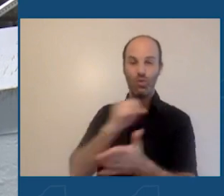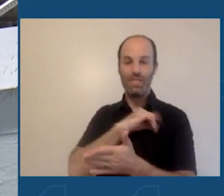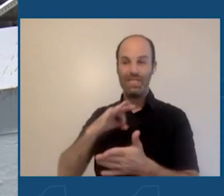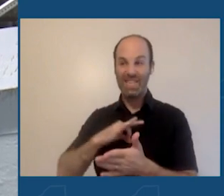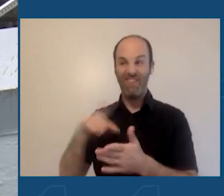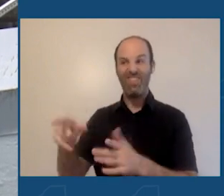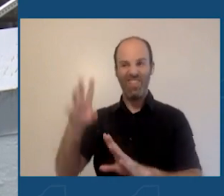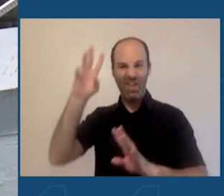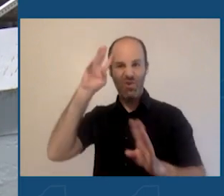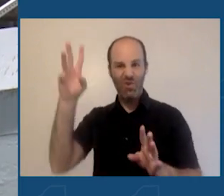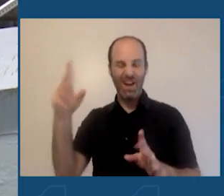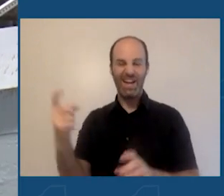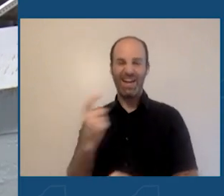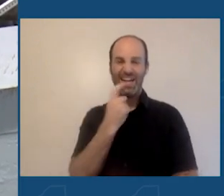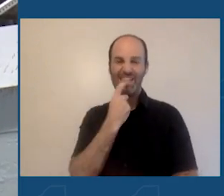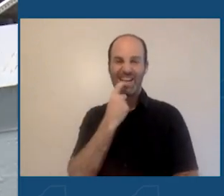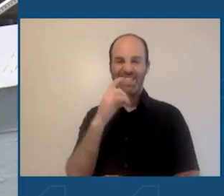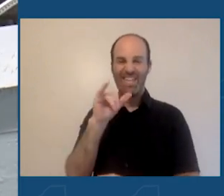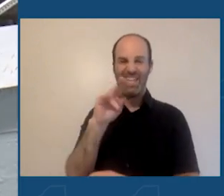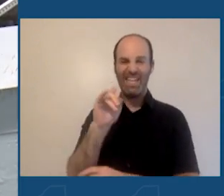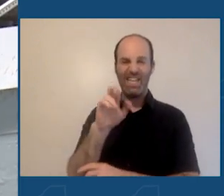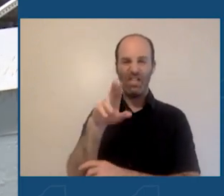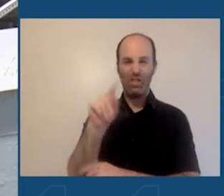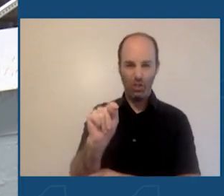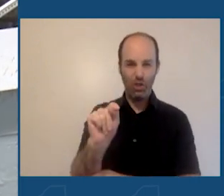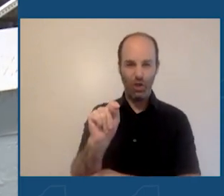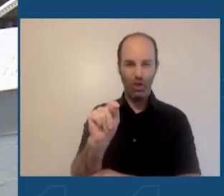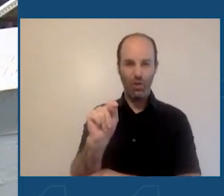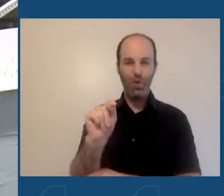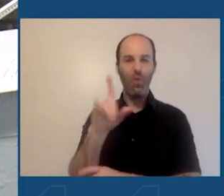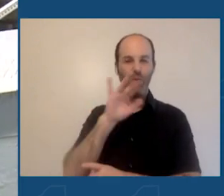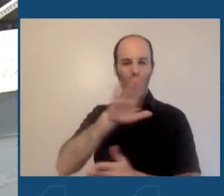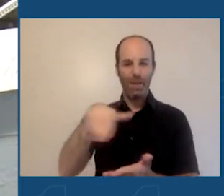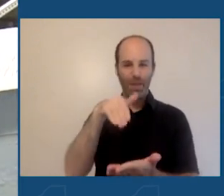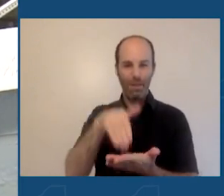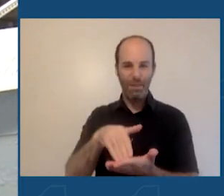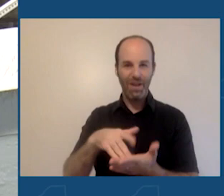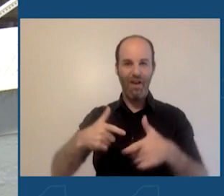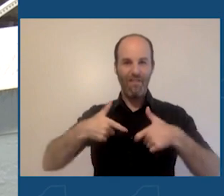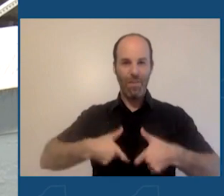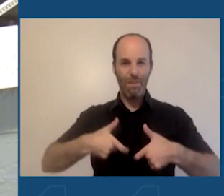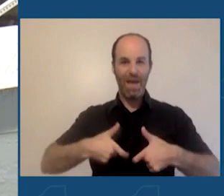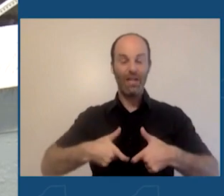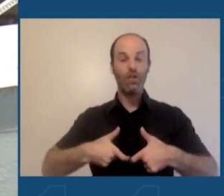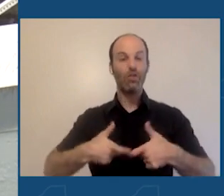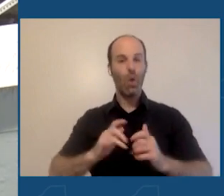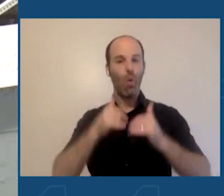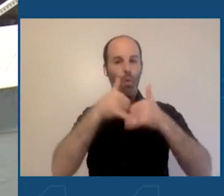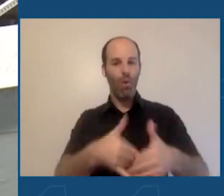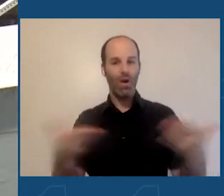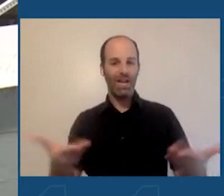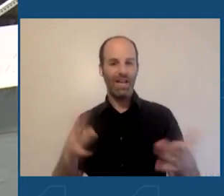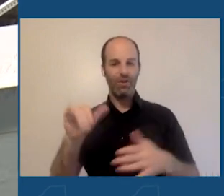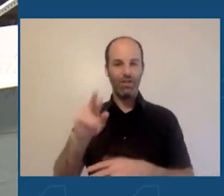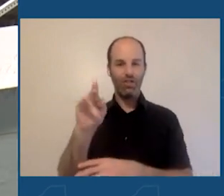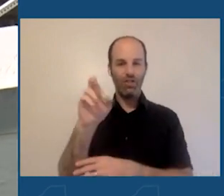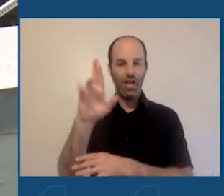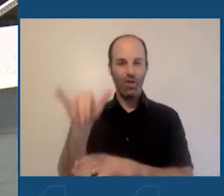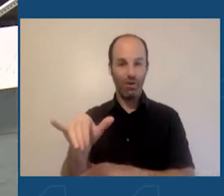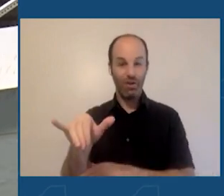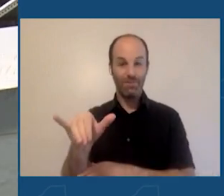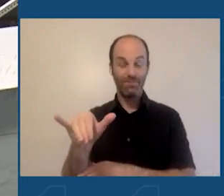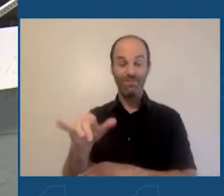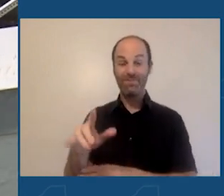glass insert, which will be the centerpiece of the medals awarded here in January. The insert is just